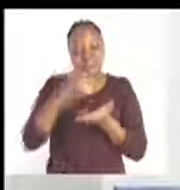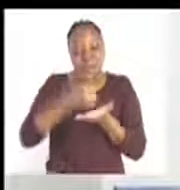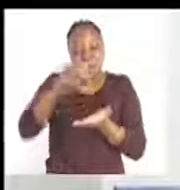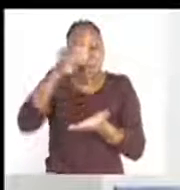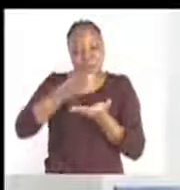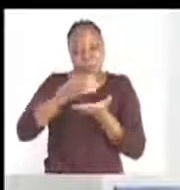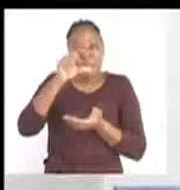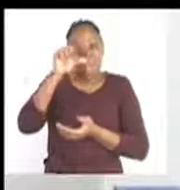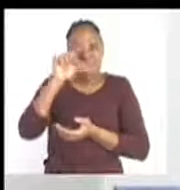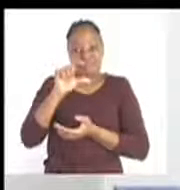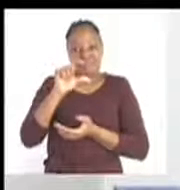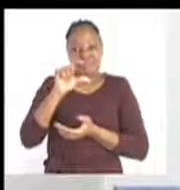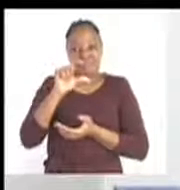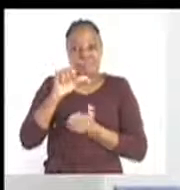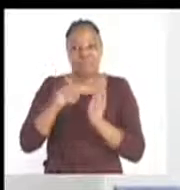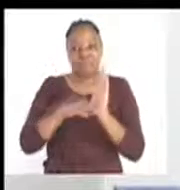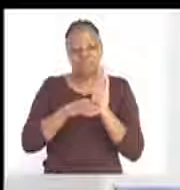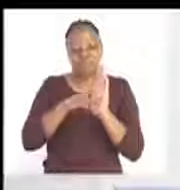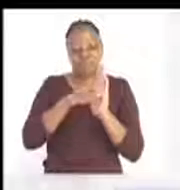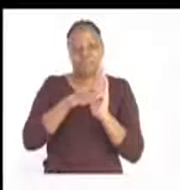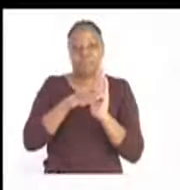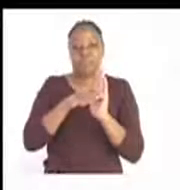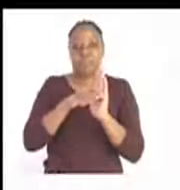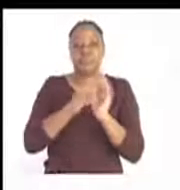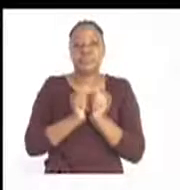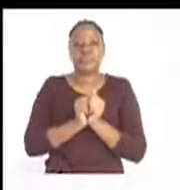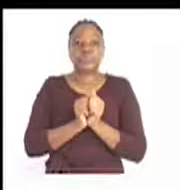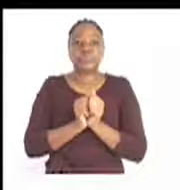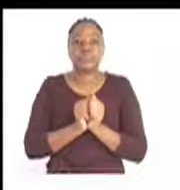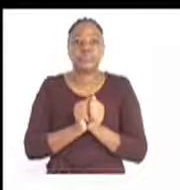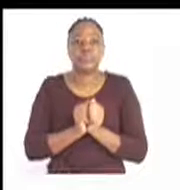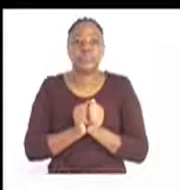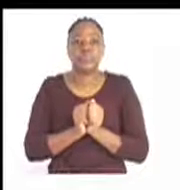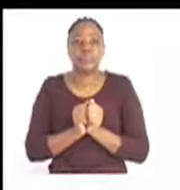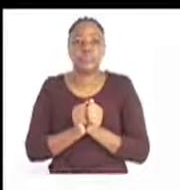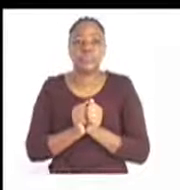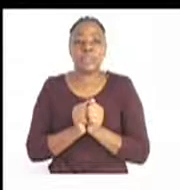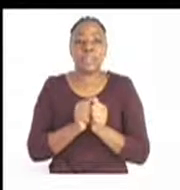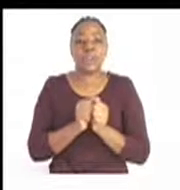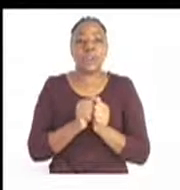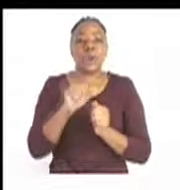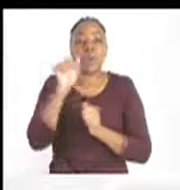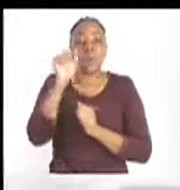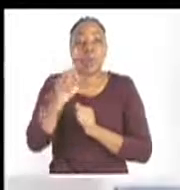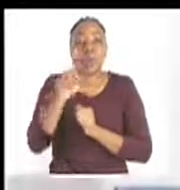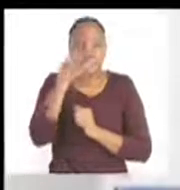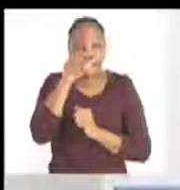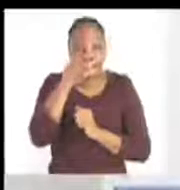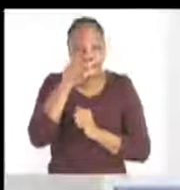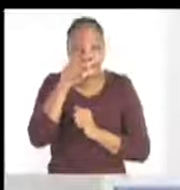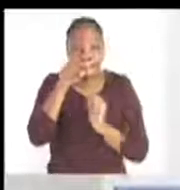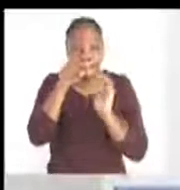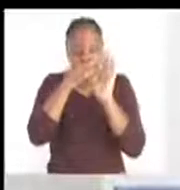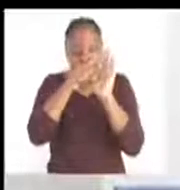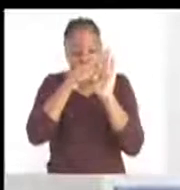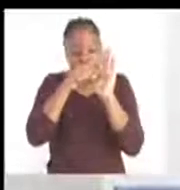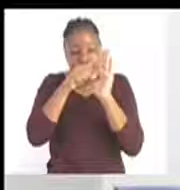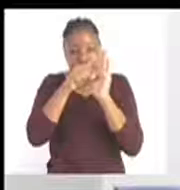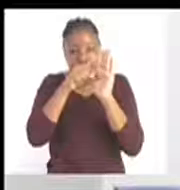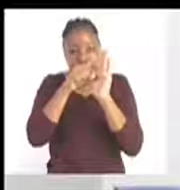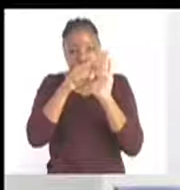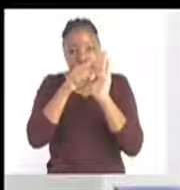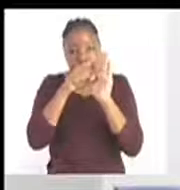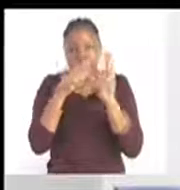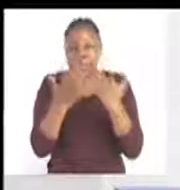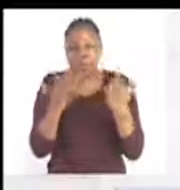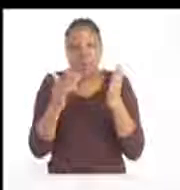And the question was, mark where the water comes up on the large bottle. And that's exactly what we did. Let's move to the